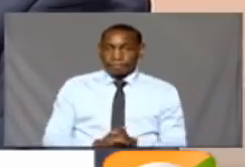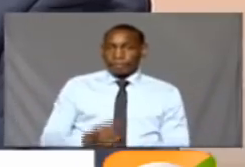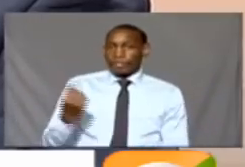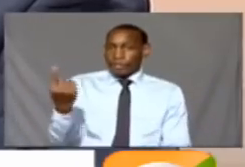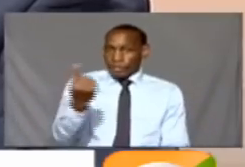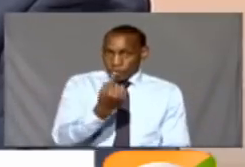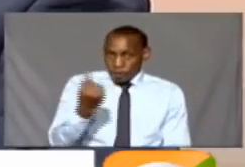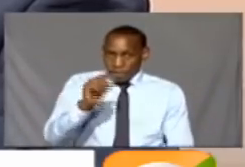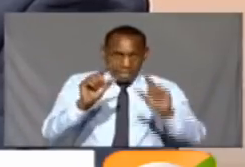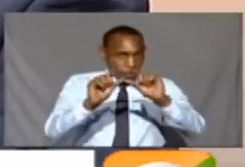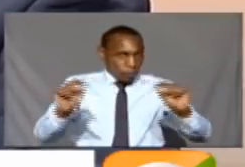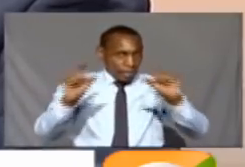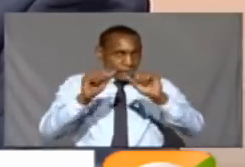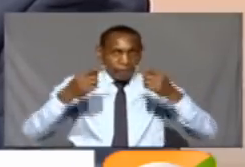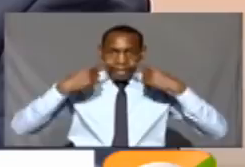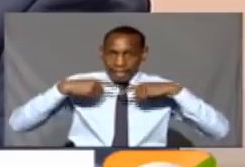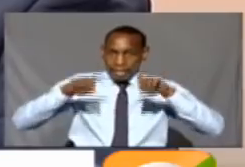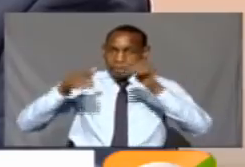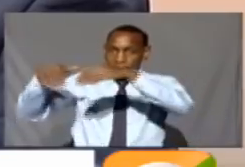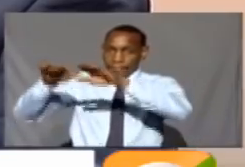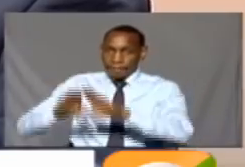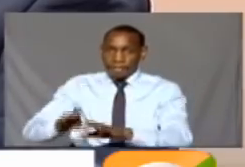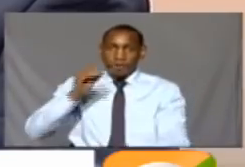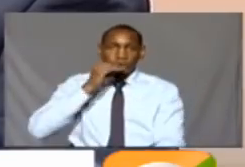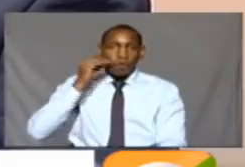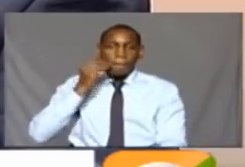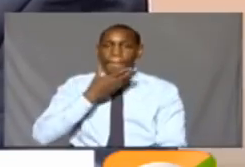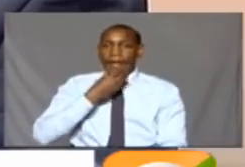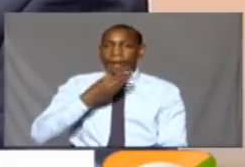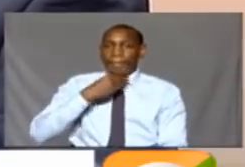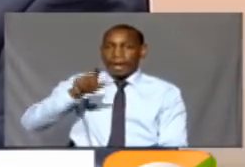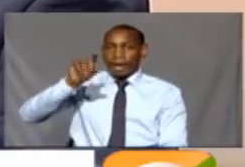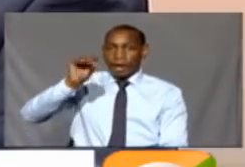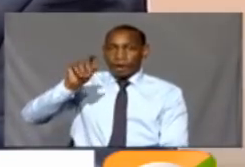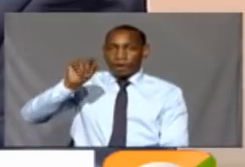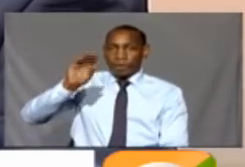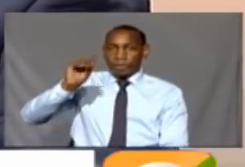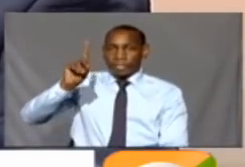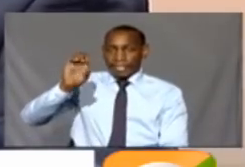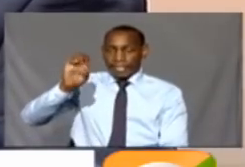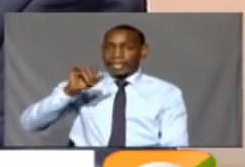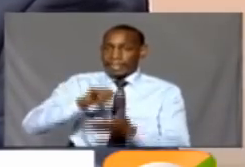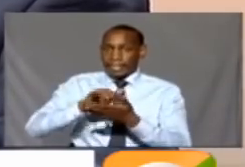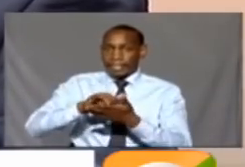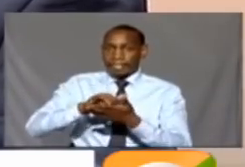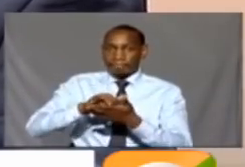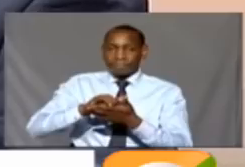we had said at the funeral in the home of Mzee Otiende was our reservation